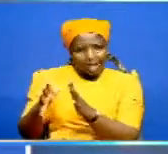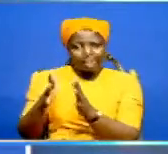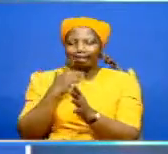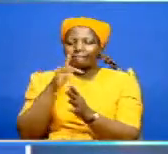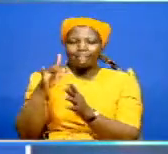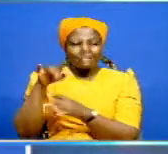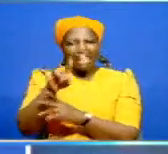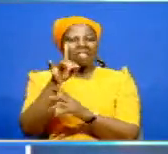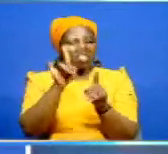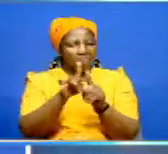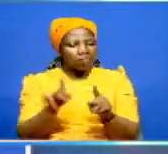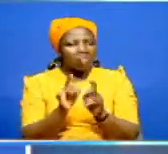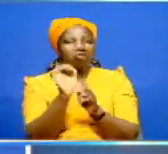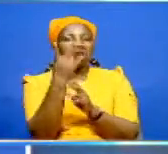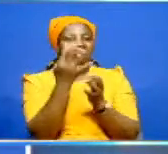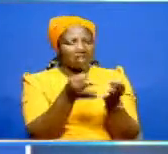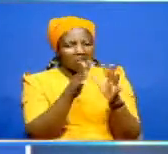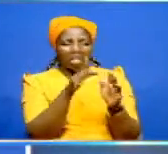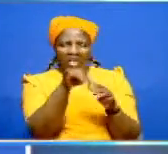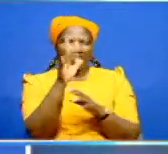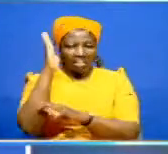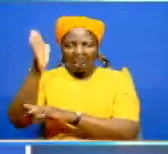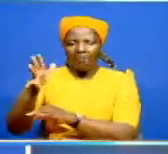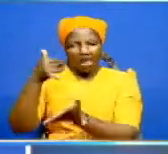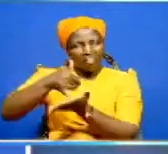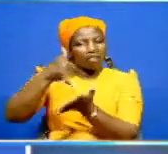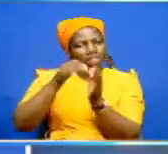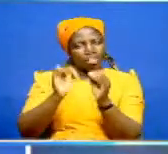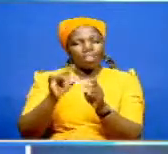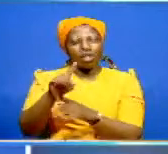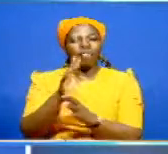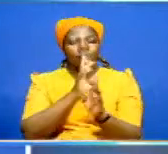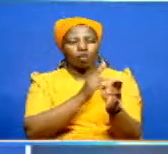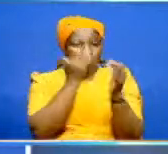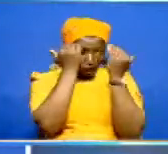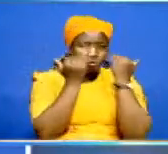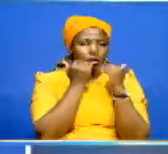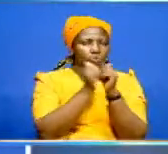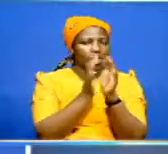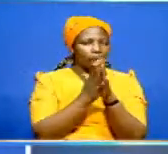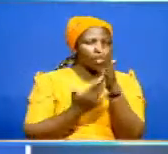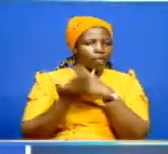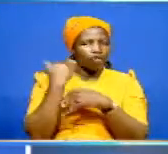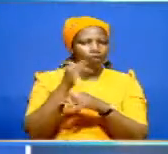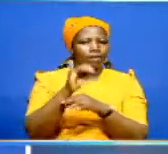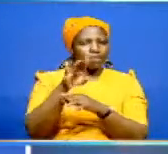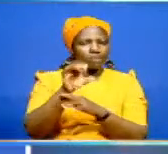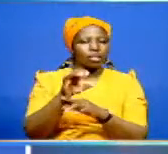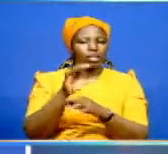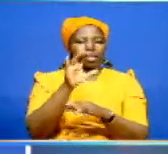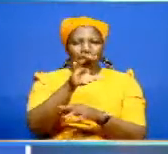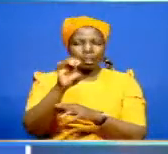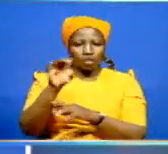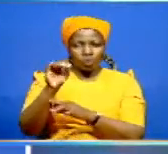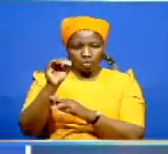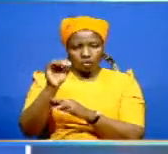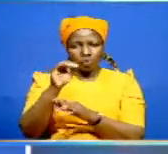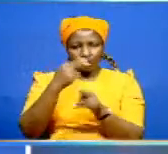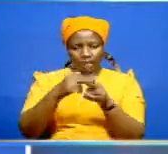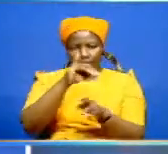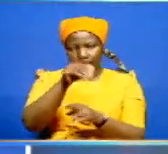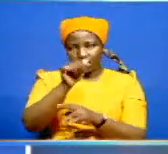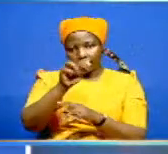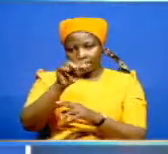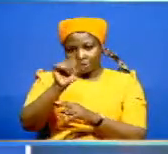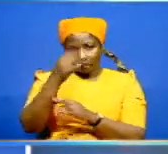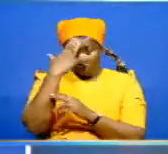he was not directly involved. He is charged alongside former IEBC CEO James Oswago for the violation of procurement